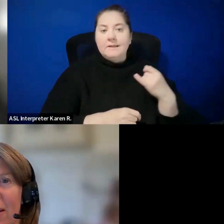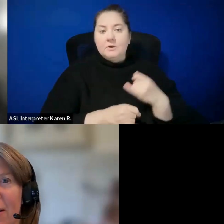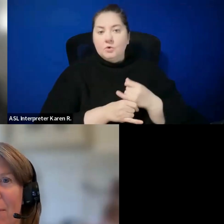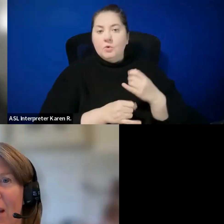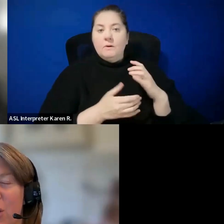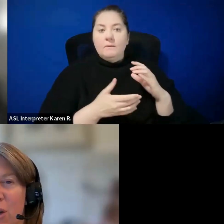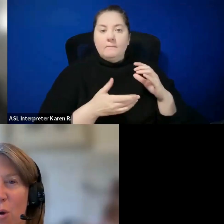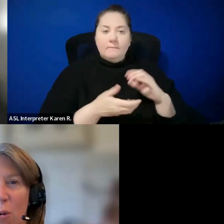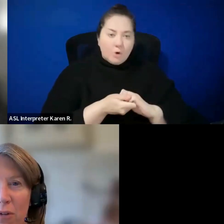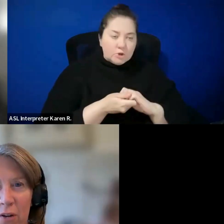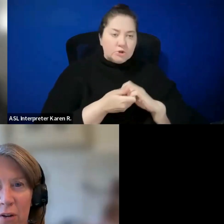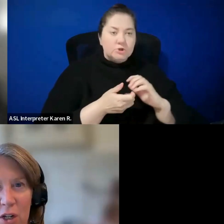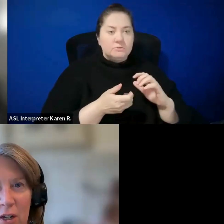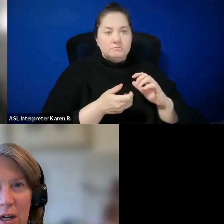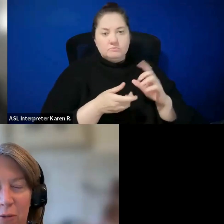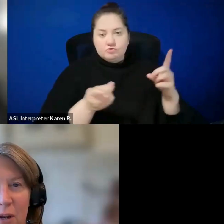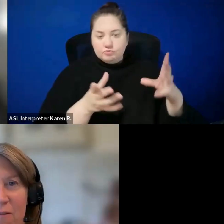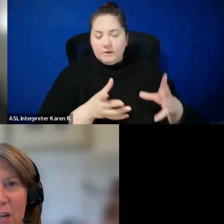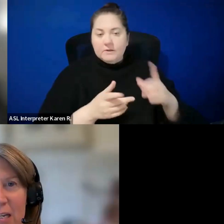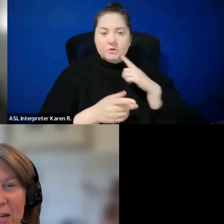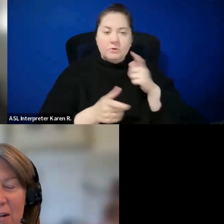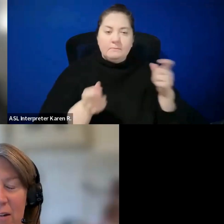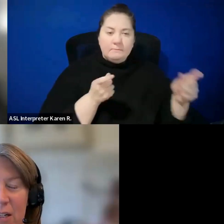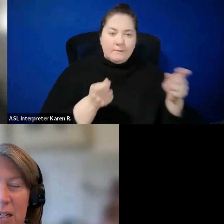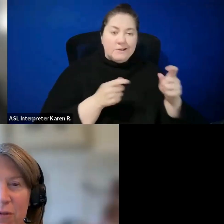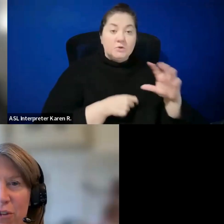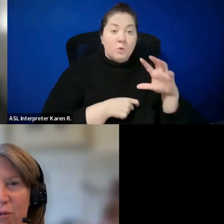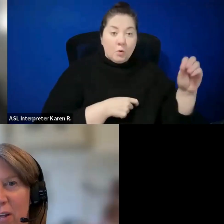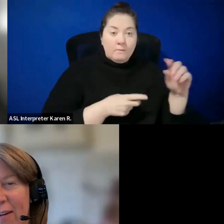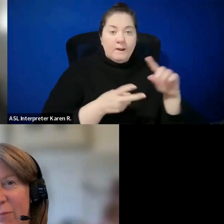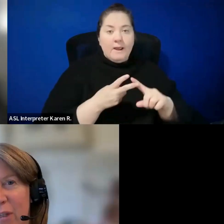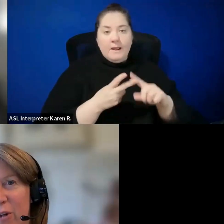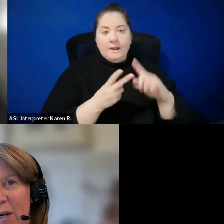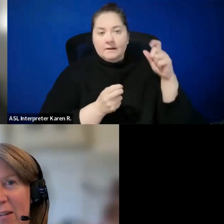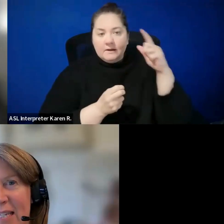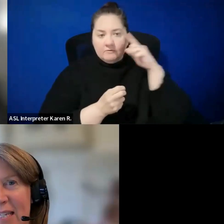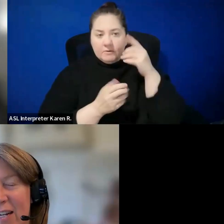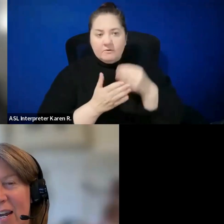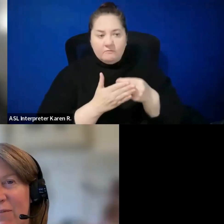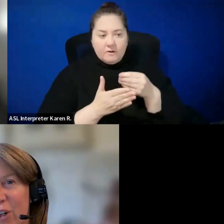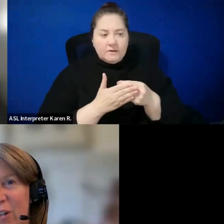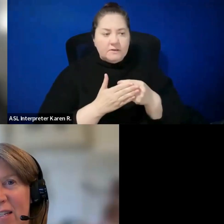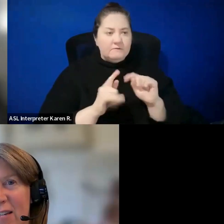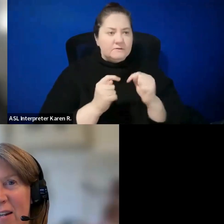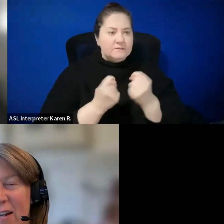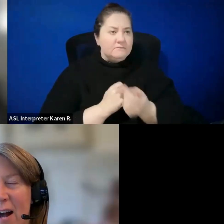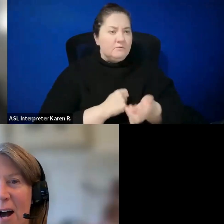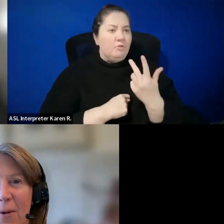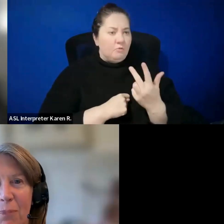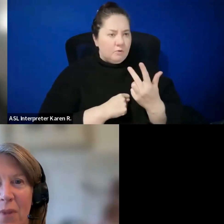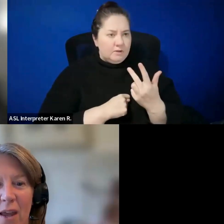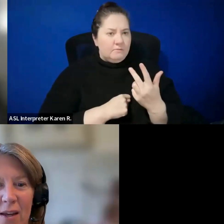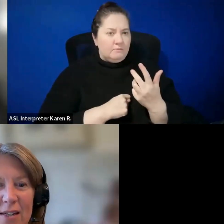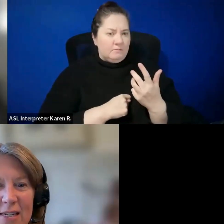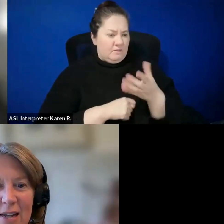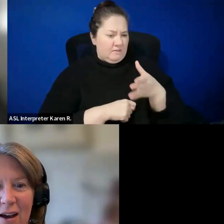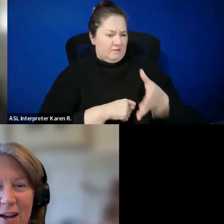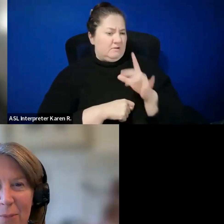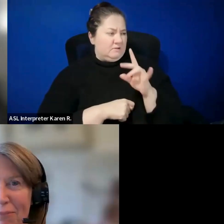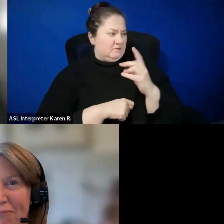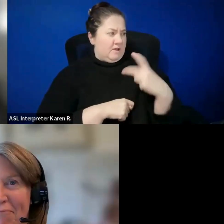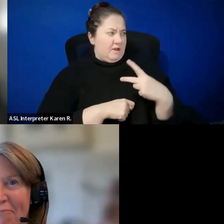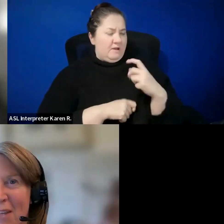Director, managing corporate foundation and government funding on a team of 3. I've been there about 7.5 years.